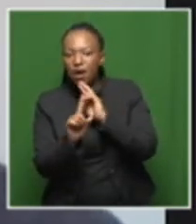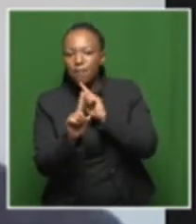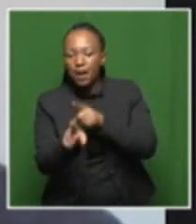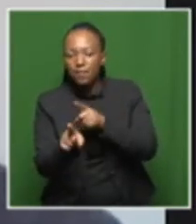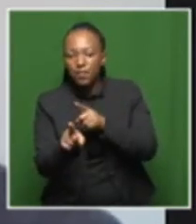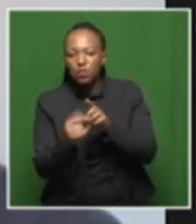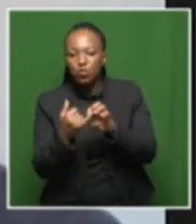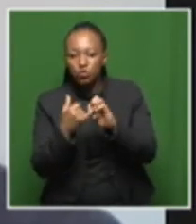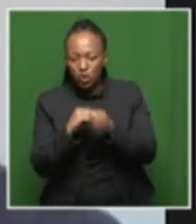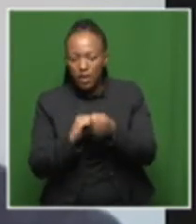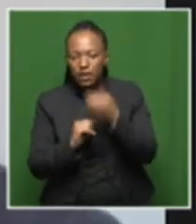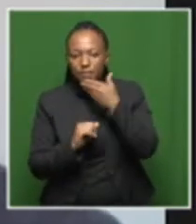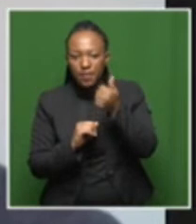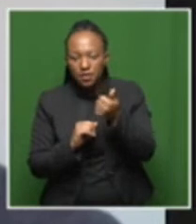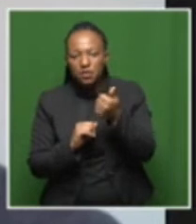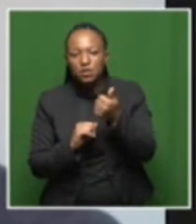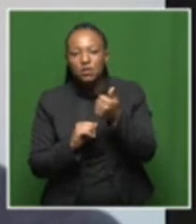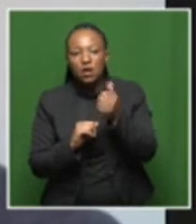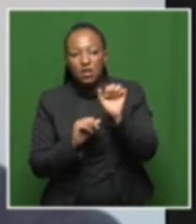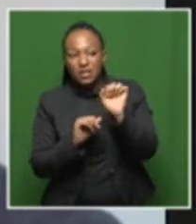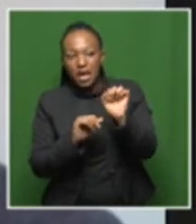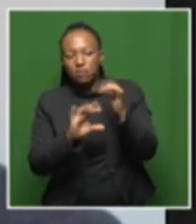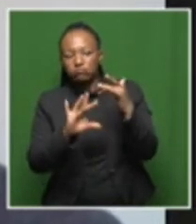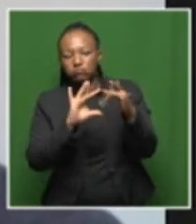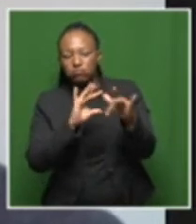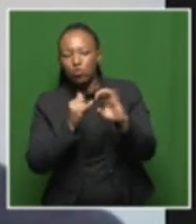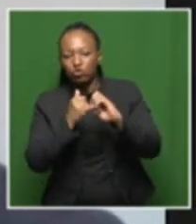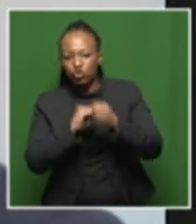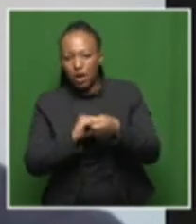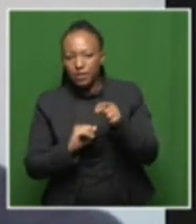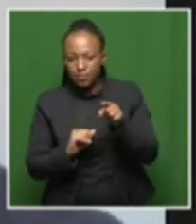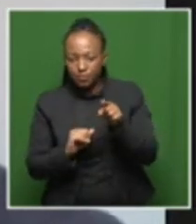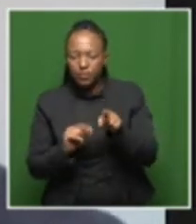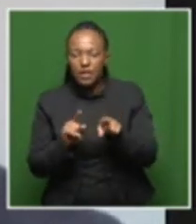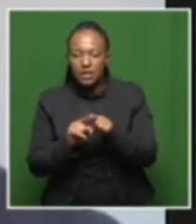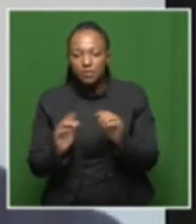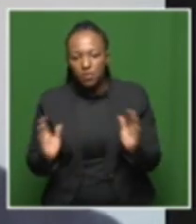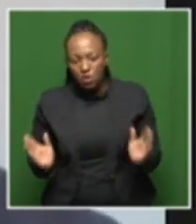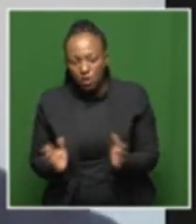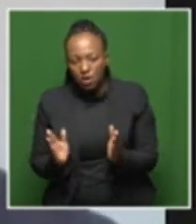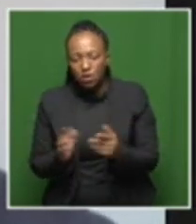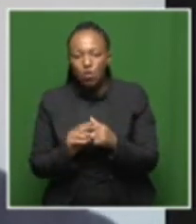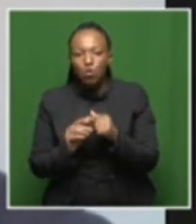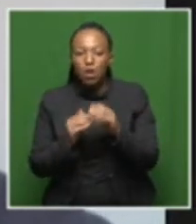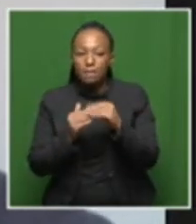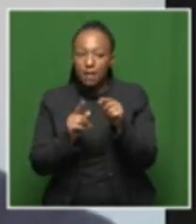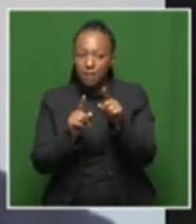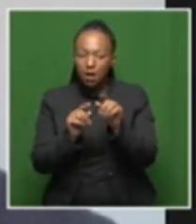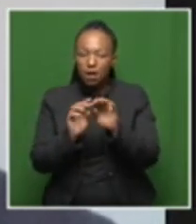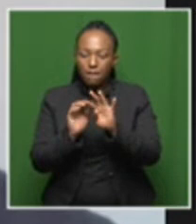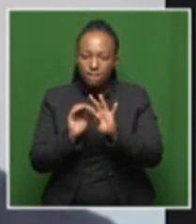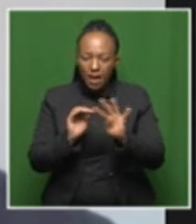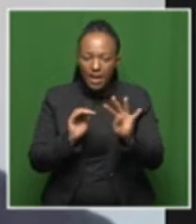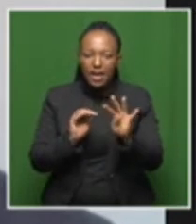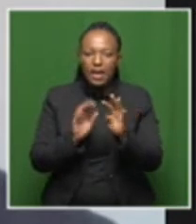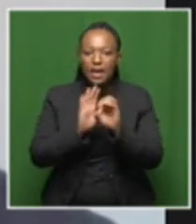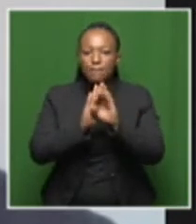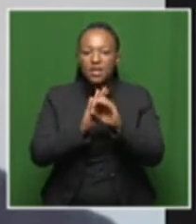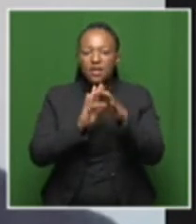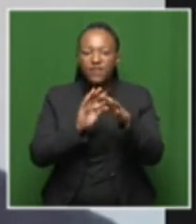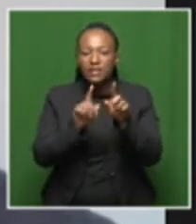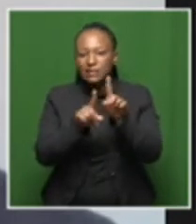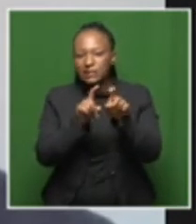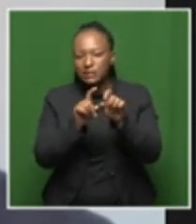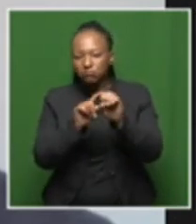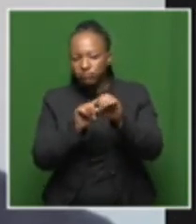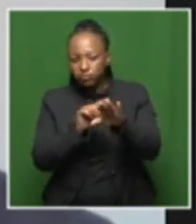to, we'll try our best to send colleagues their responses. I will also encourage our panelists to assist the media colleagues who have posed questions